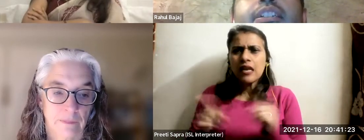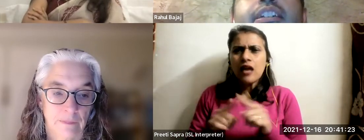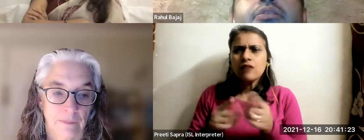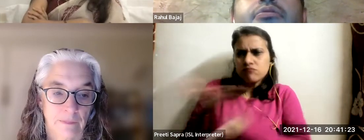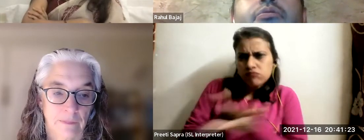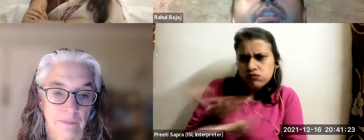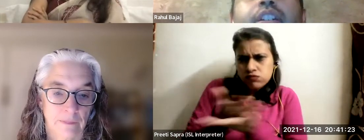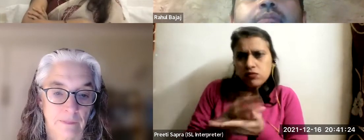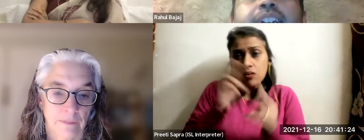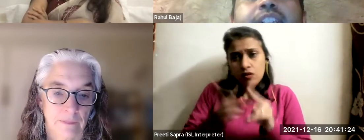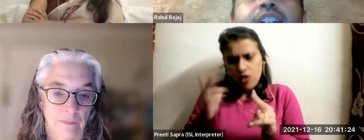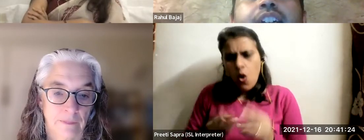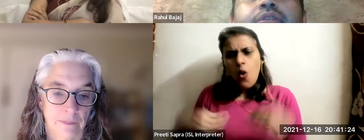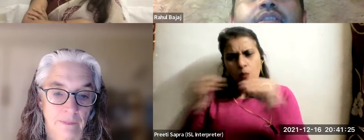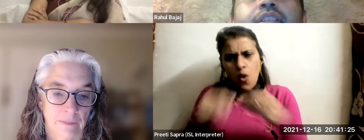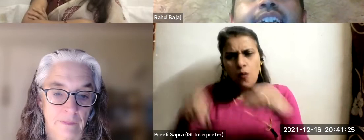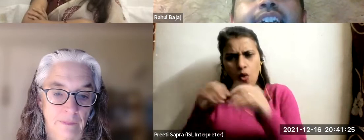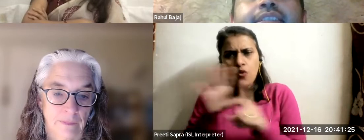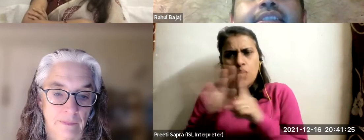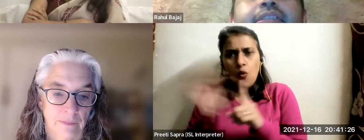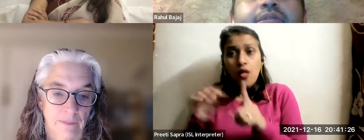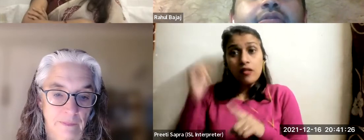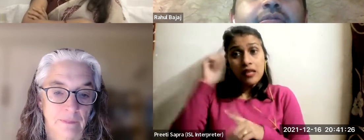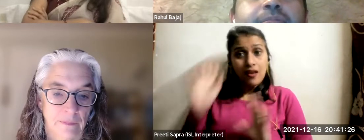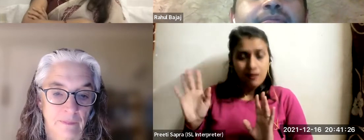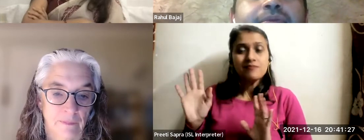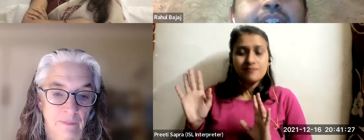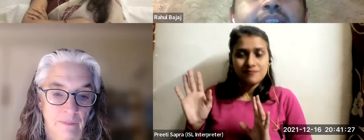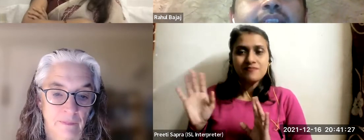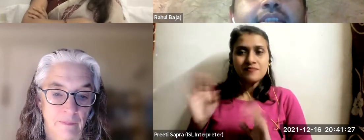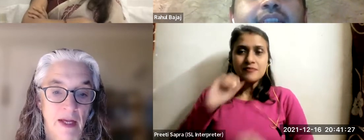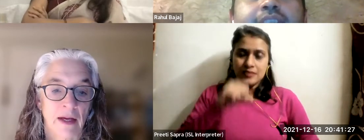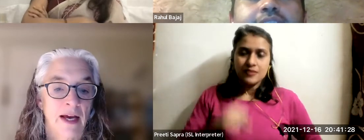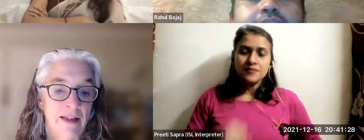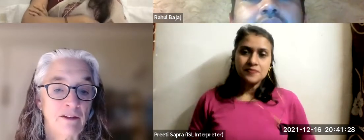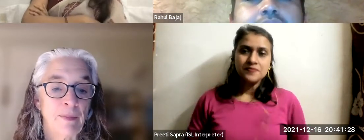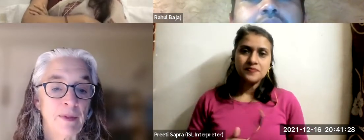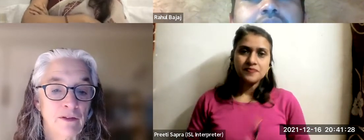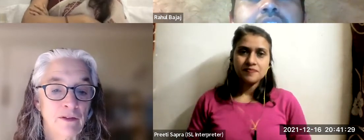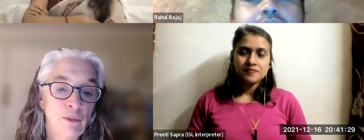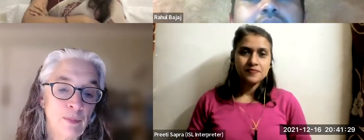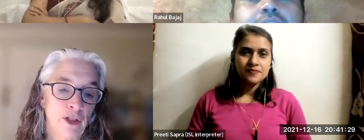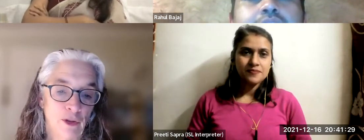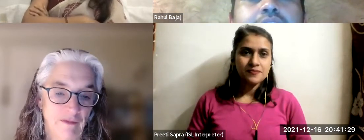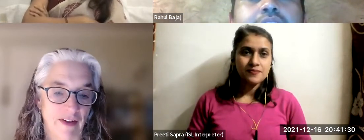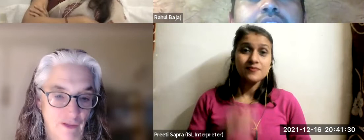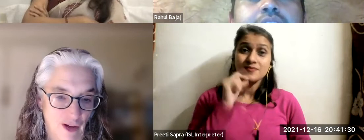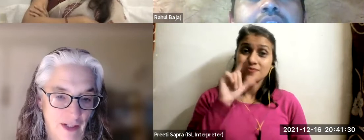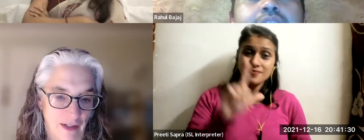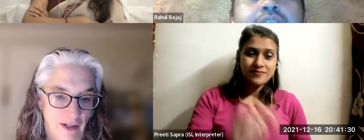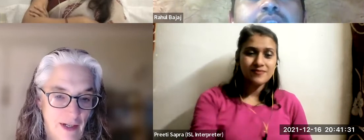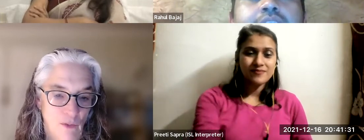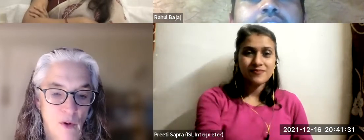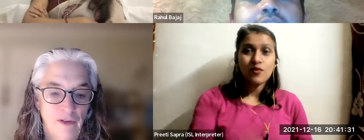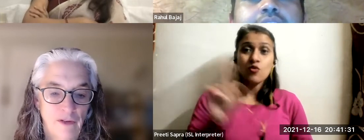we have too much else to do. But actually, that was not the case. So, yeah. And that's because you put a human face on